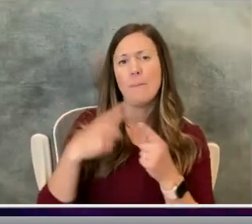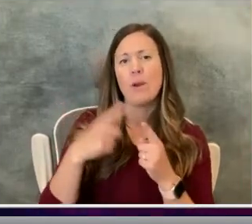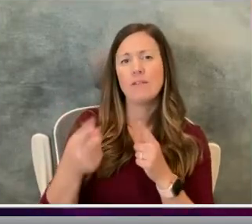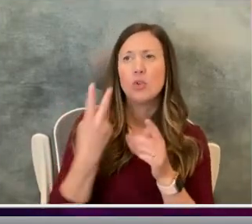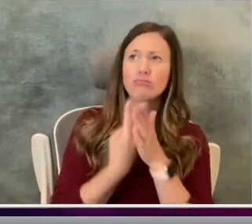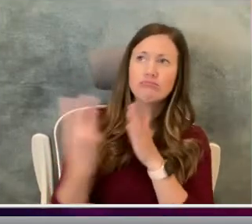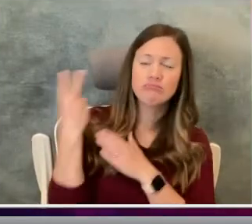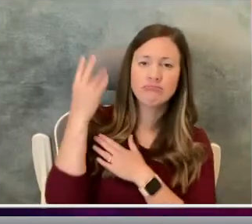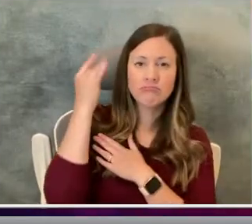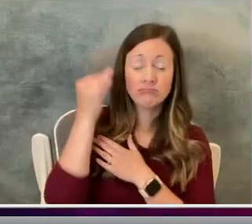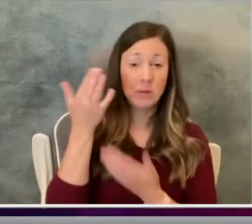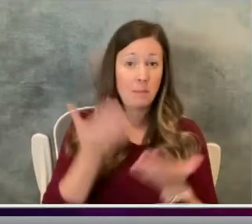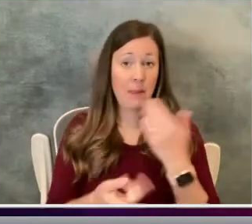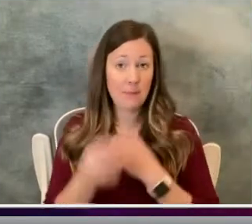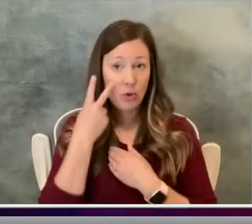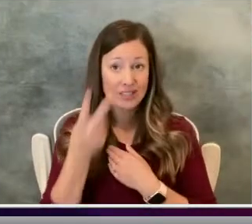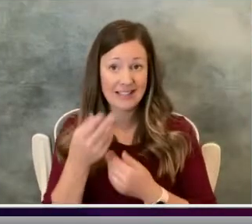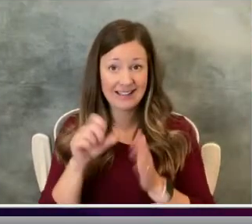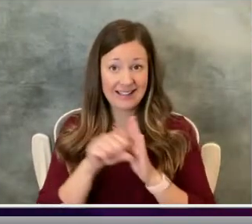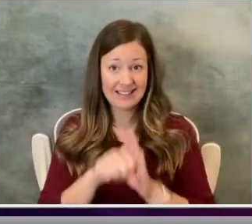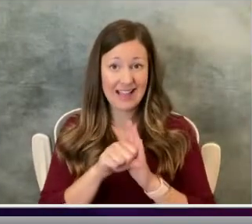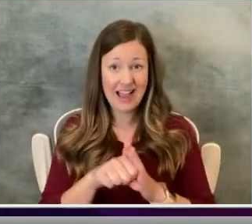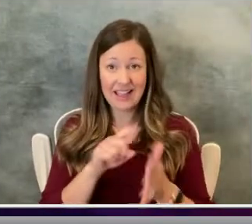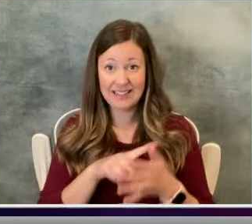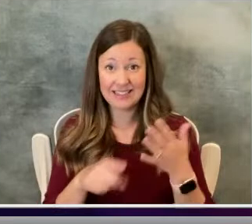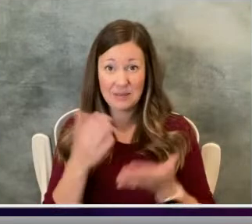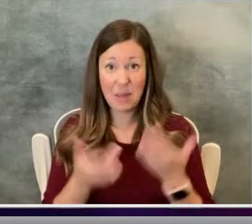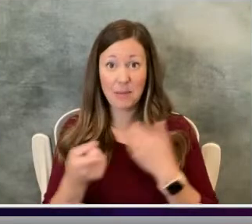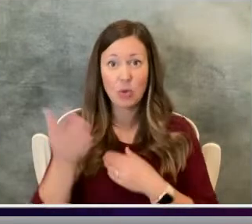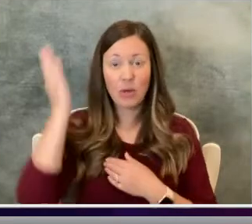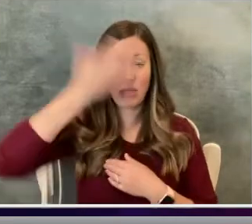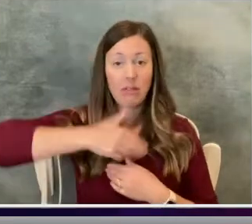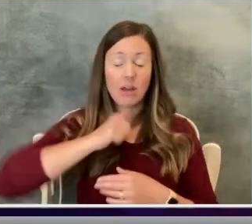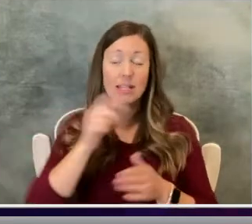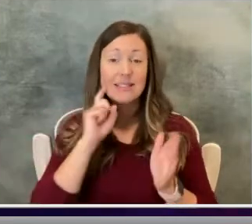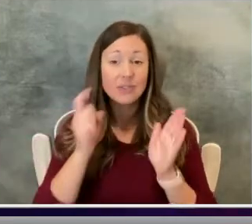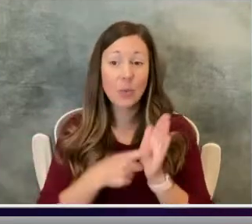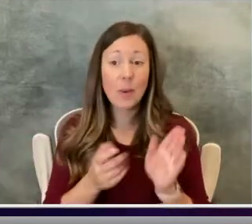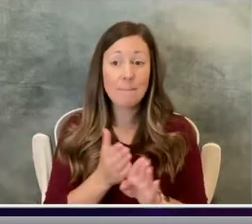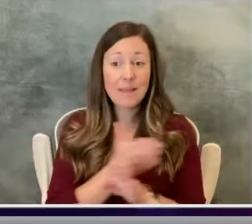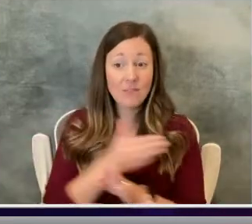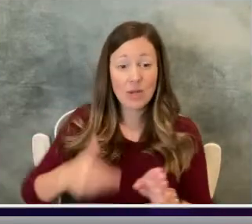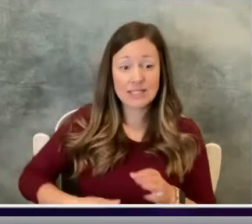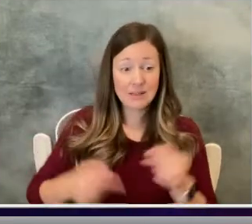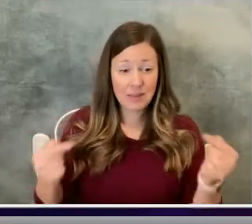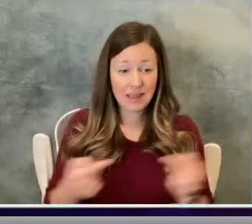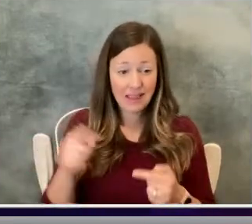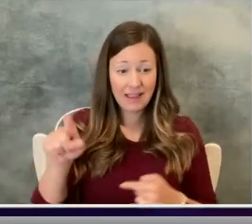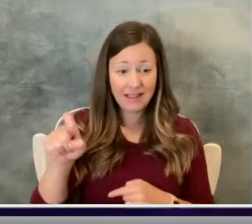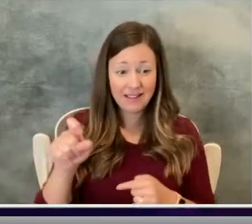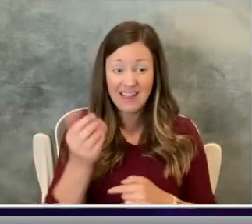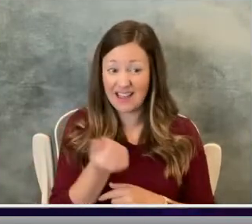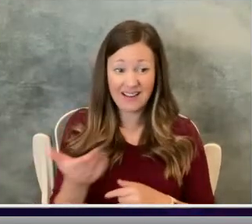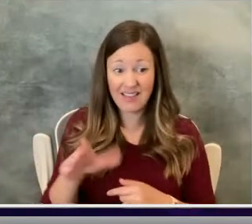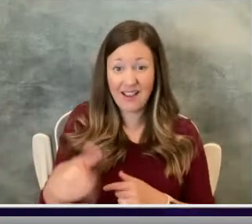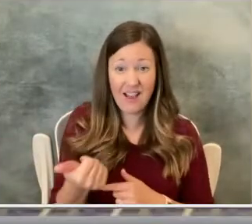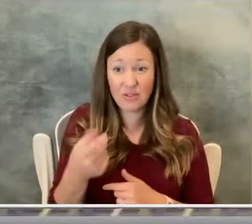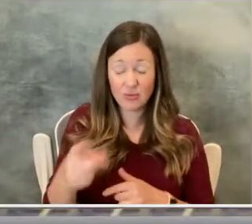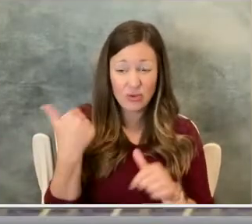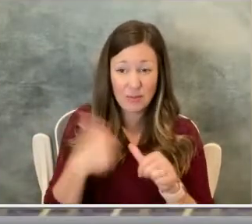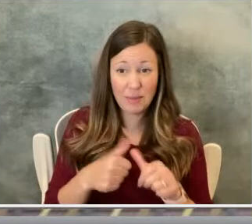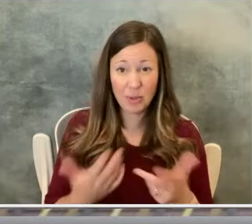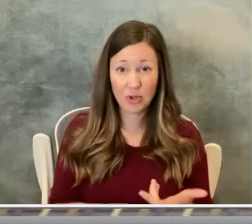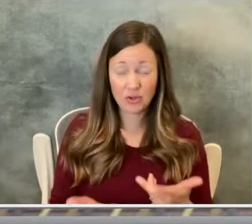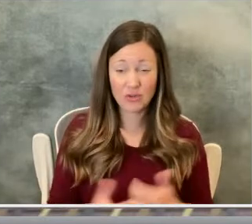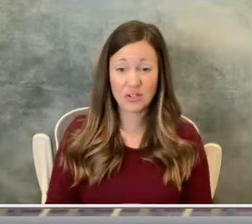have been signs that you just didn't notice before the stomach ache? Was there anything else you can remember? Yeah,